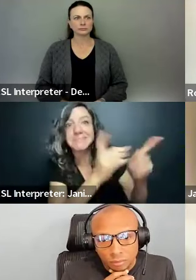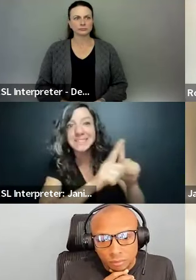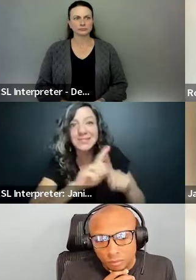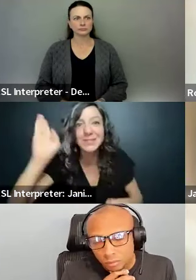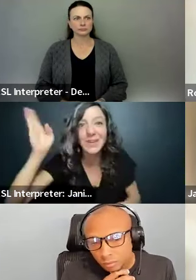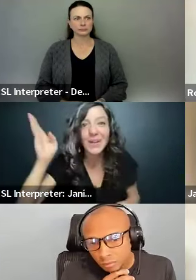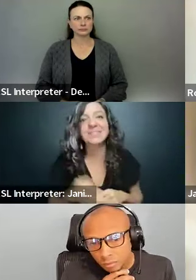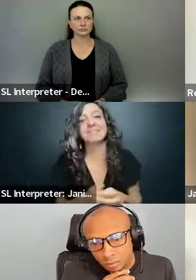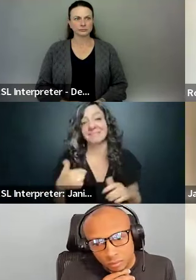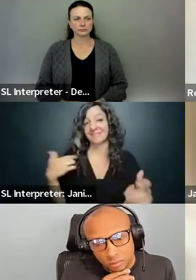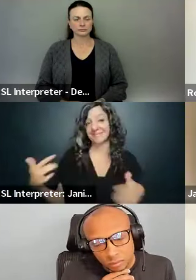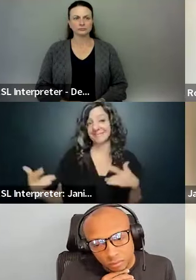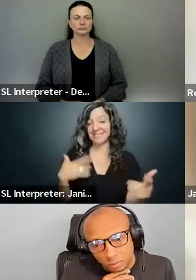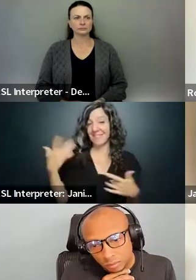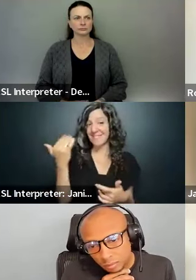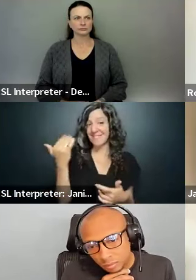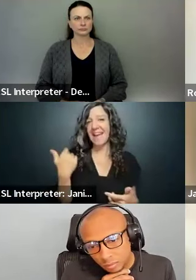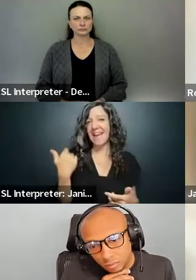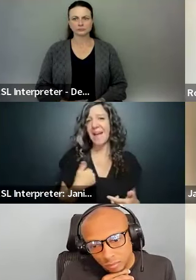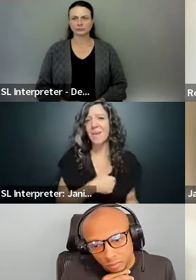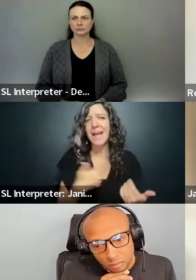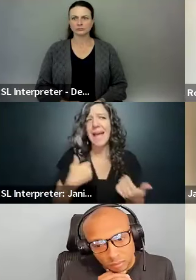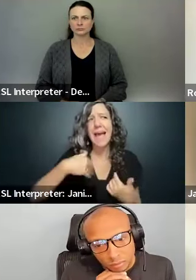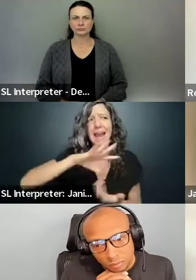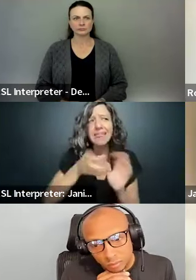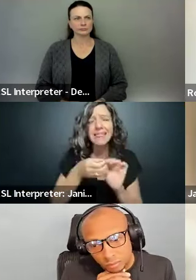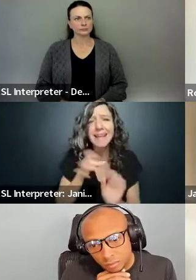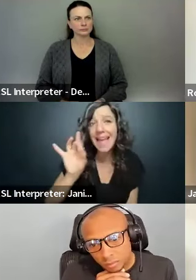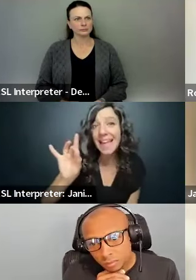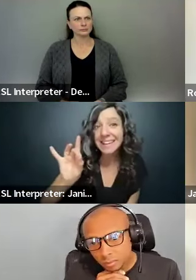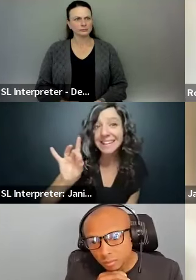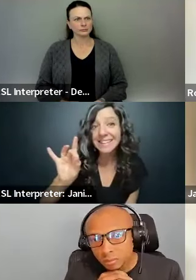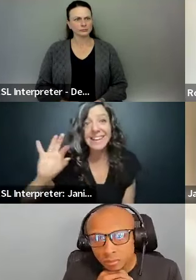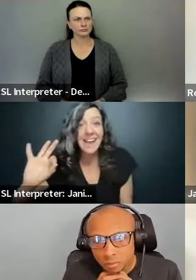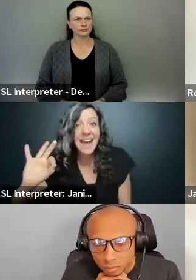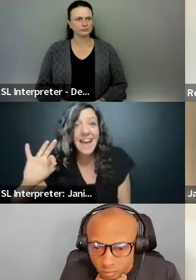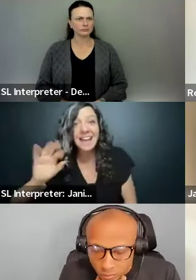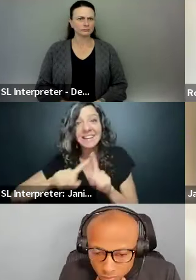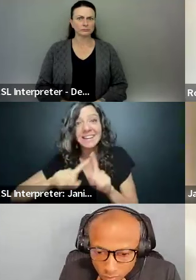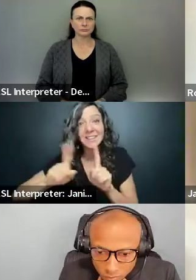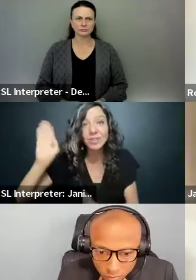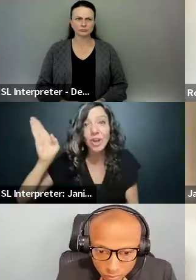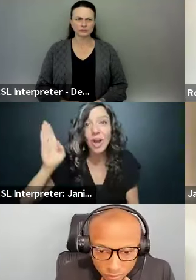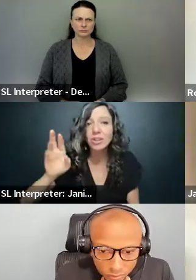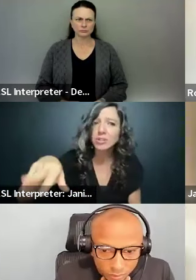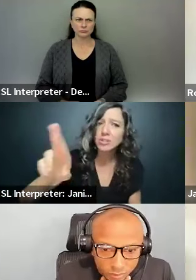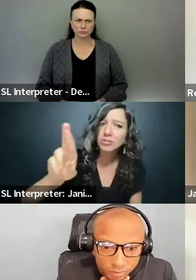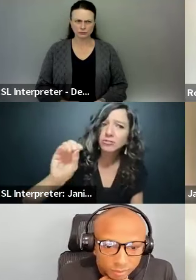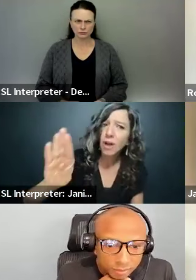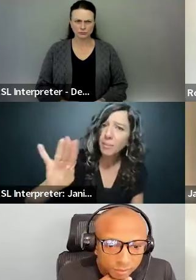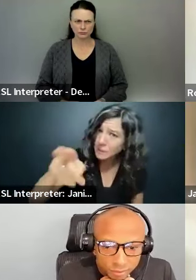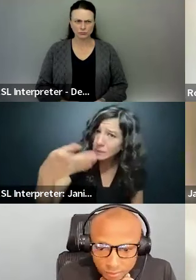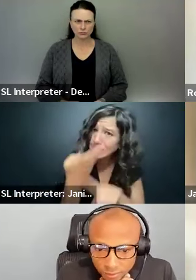I'm very excited that we had, I think, like 8 or 9 talks. So Rob, did you end up submitting something